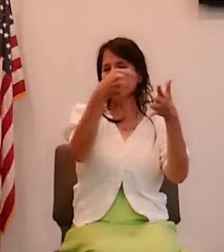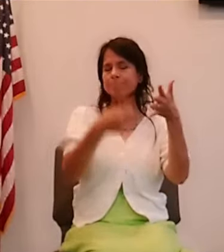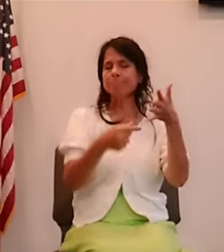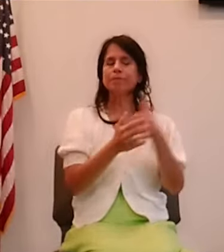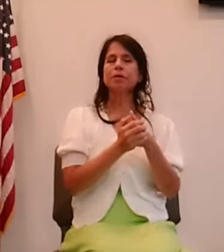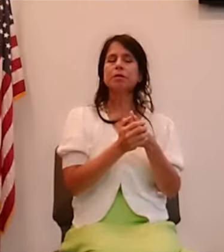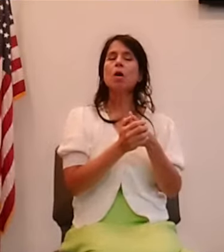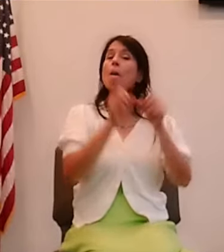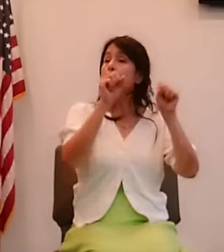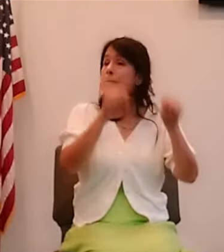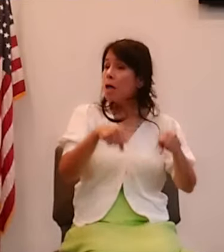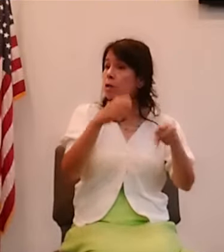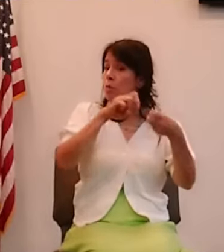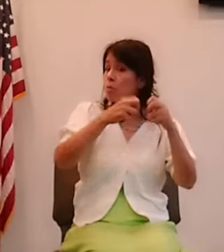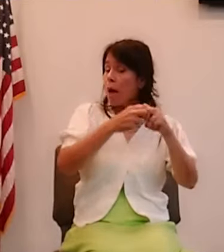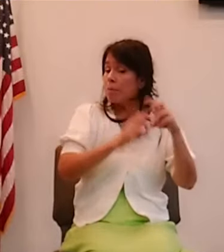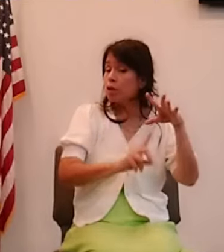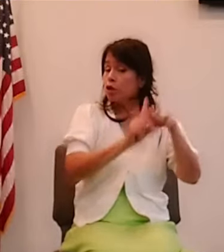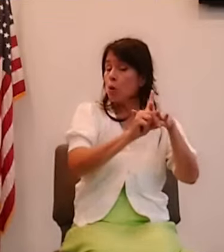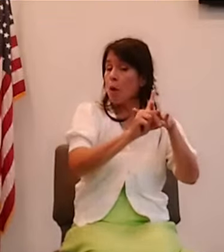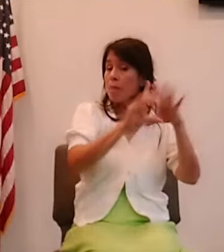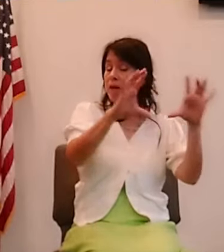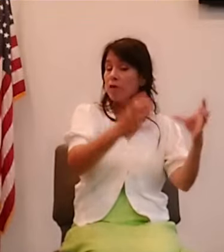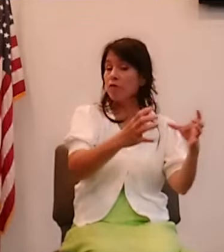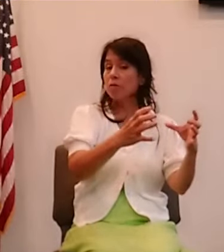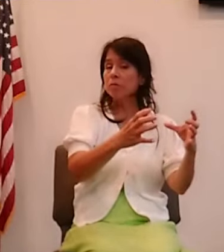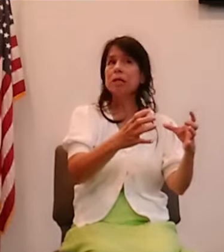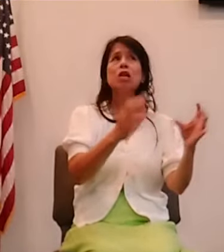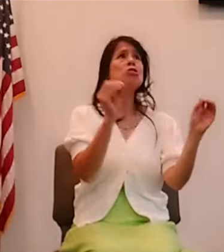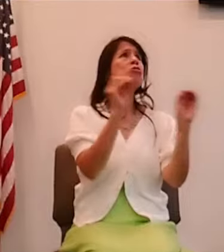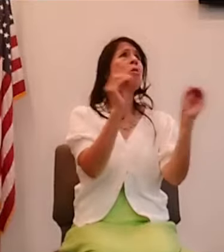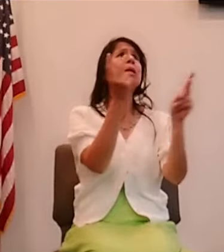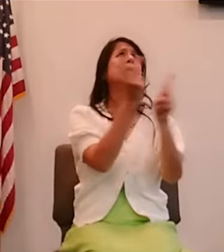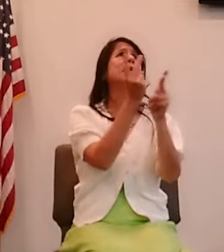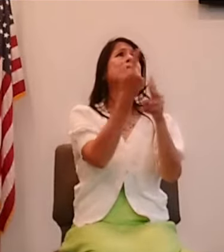possible problems of the needy. No one cares about me.